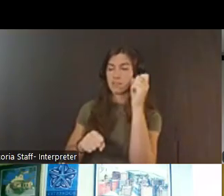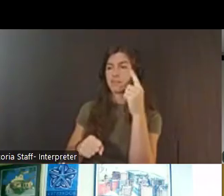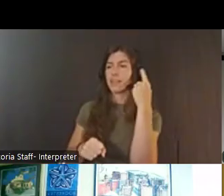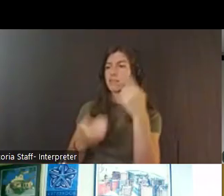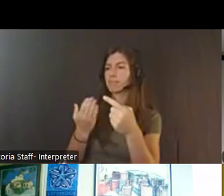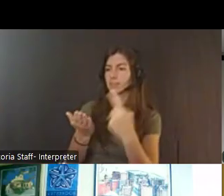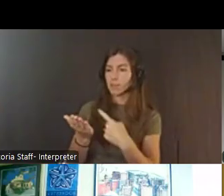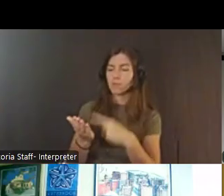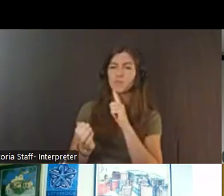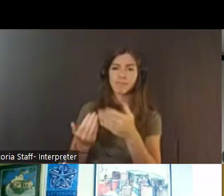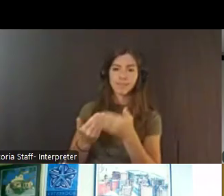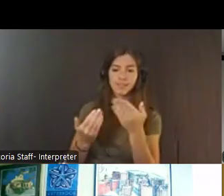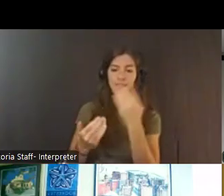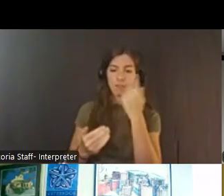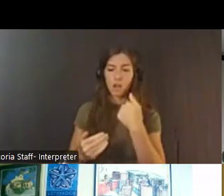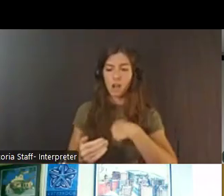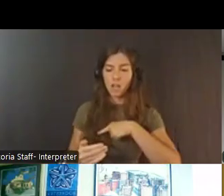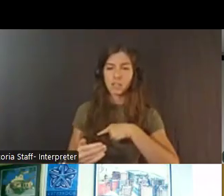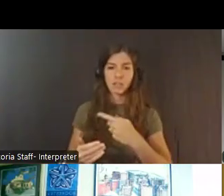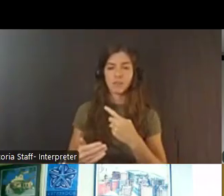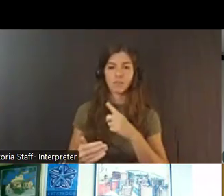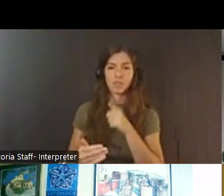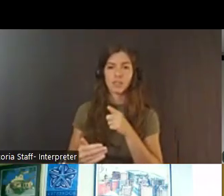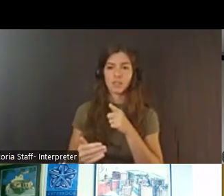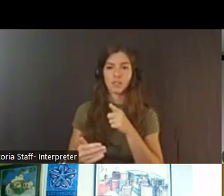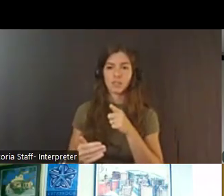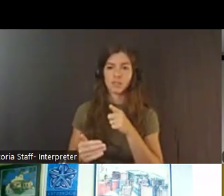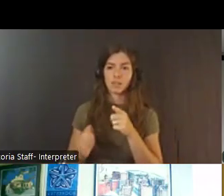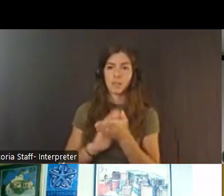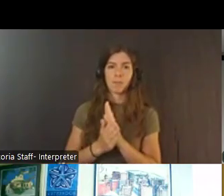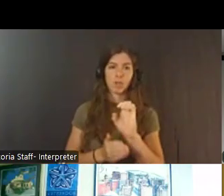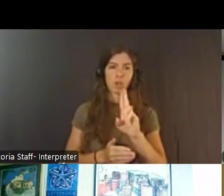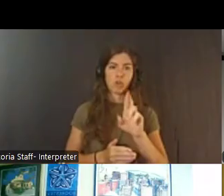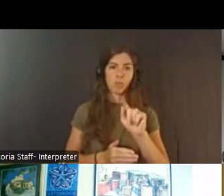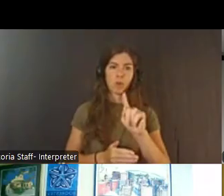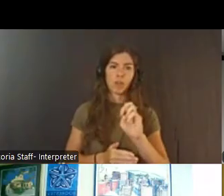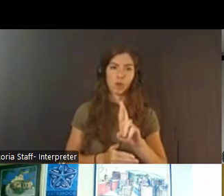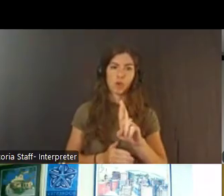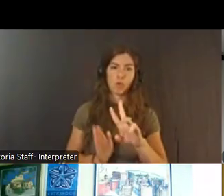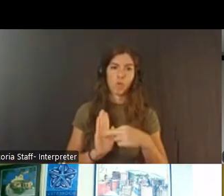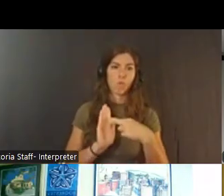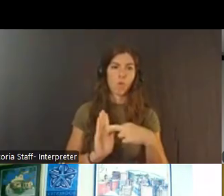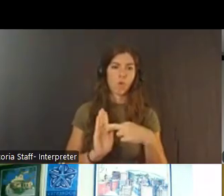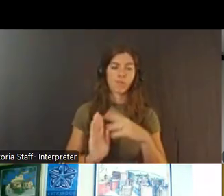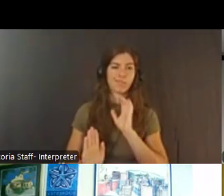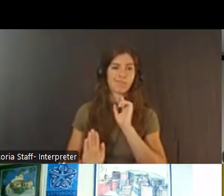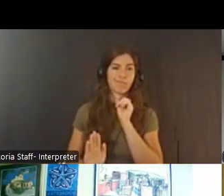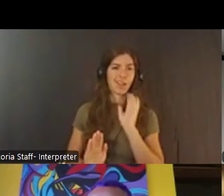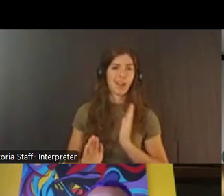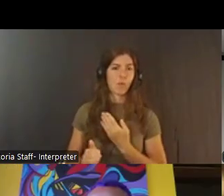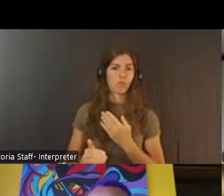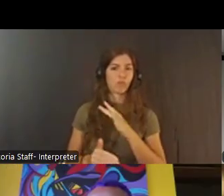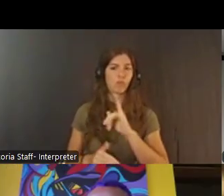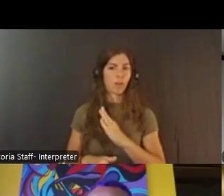easy for us to be slipping into kind of a curator's role, and that's really not our job here. That is my